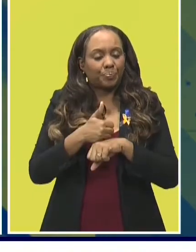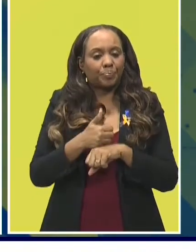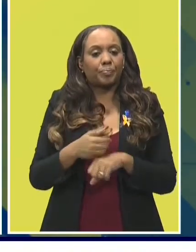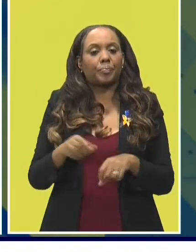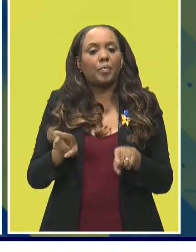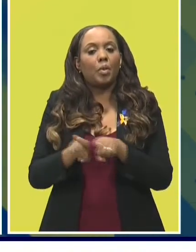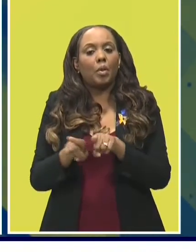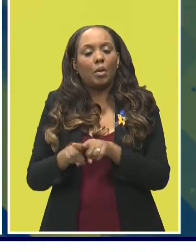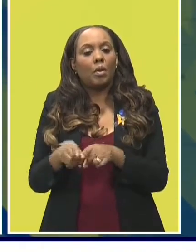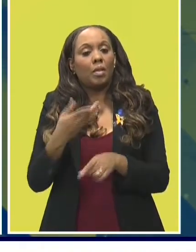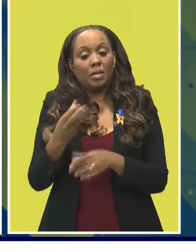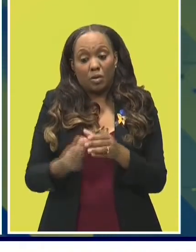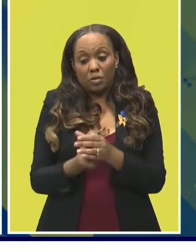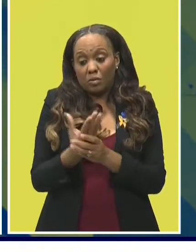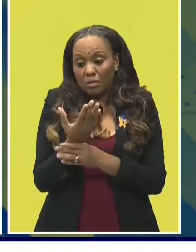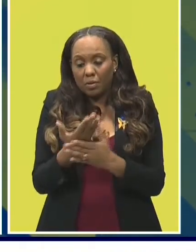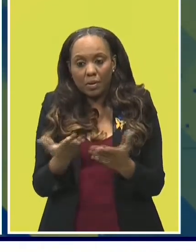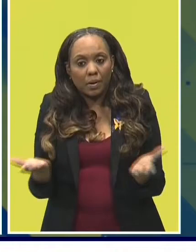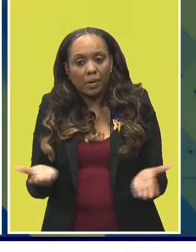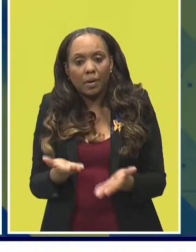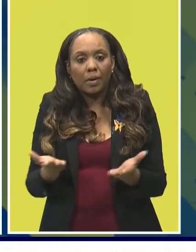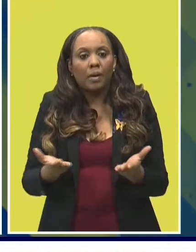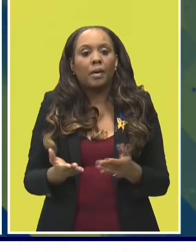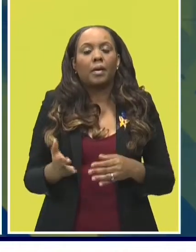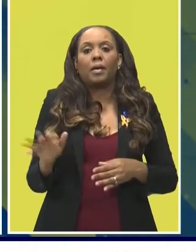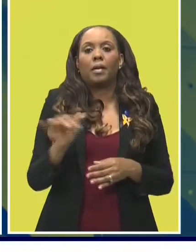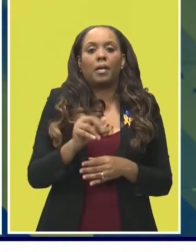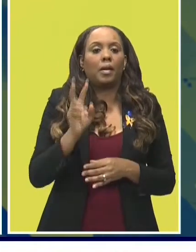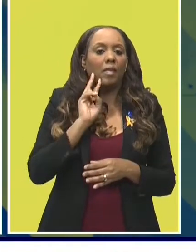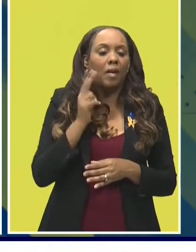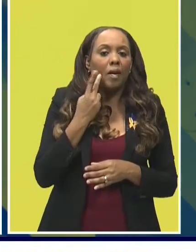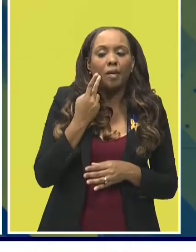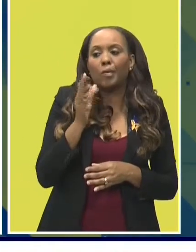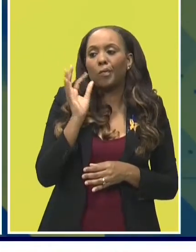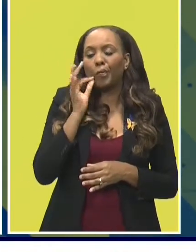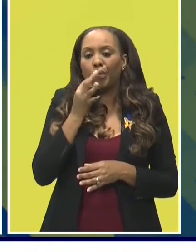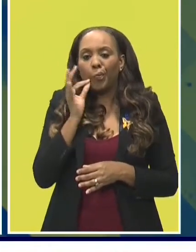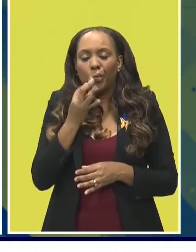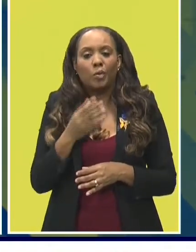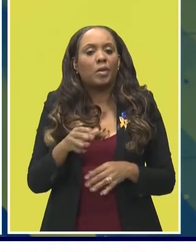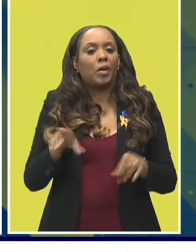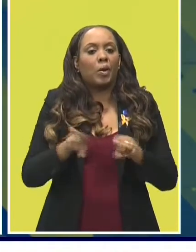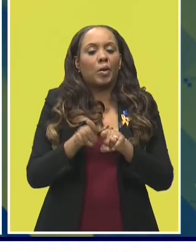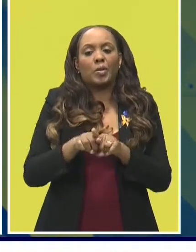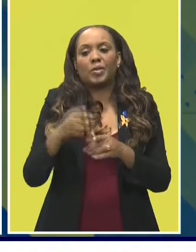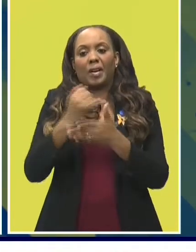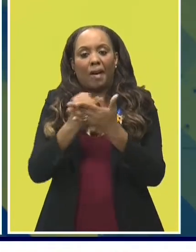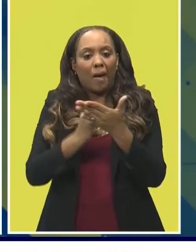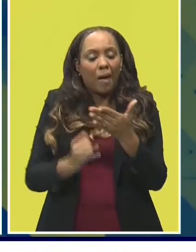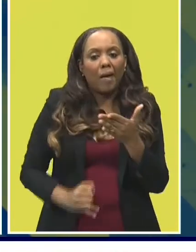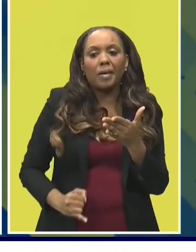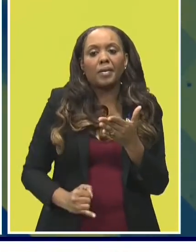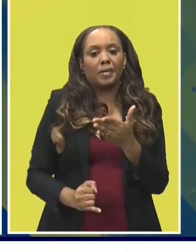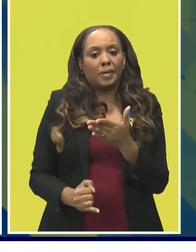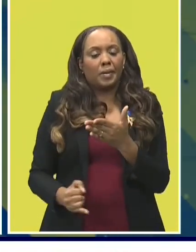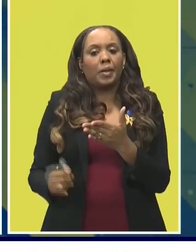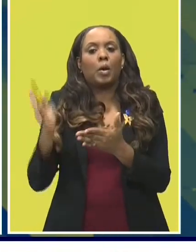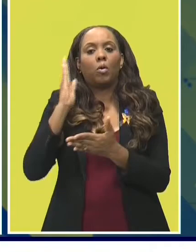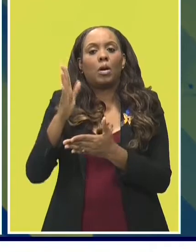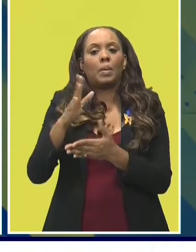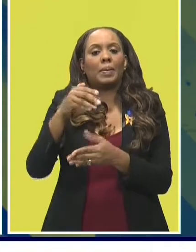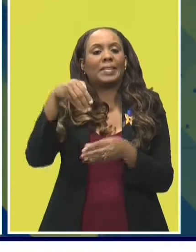locally produced goods in particular, including produce of all types and arts and crafts, will